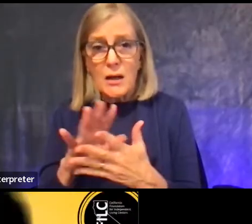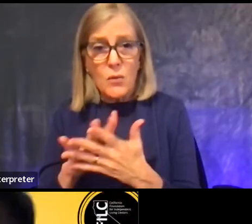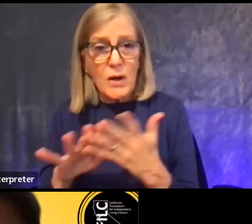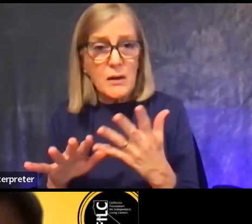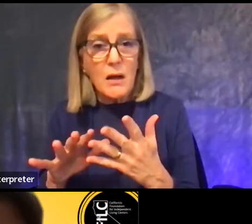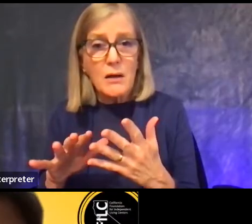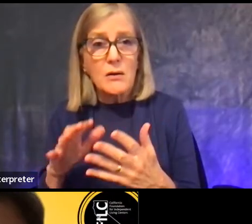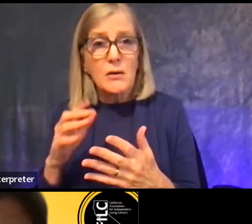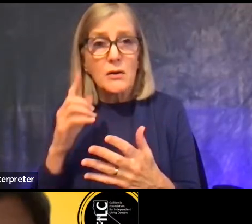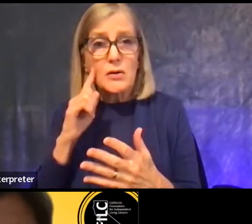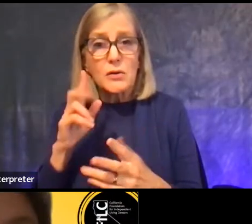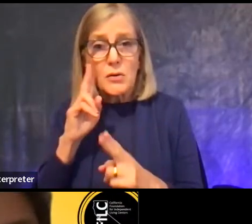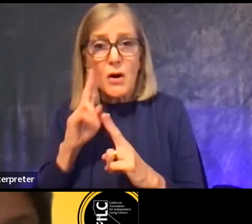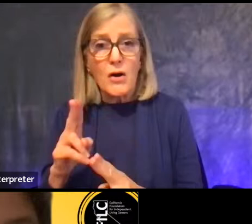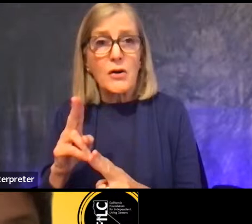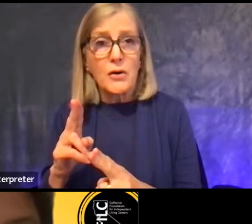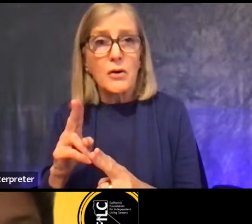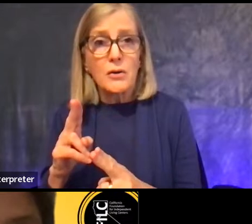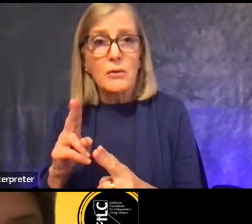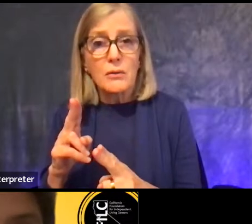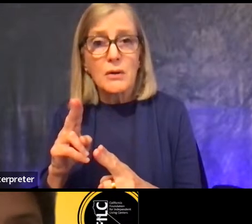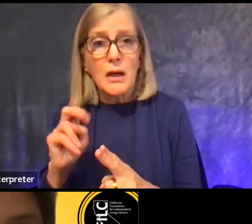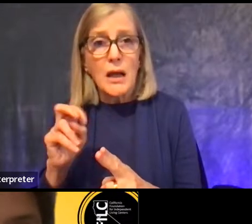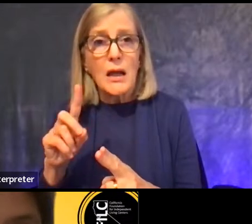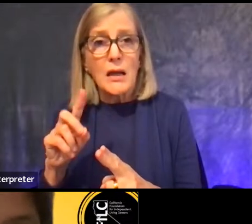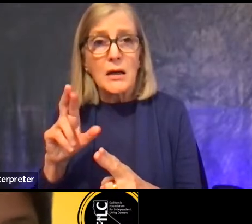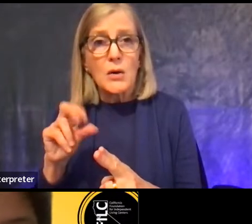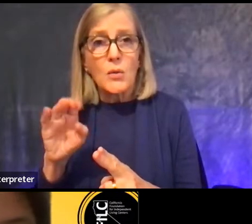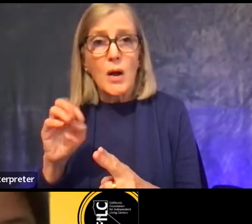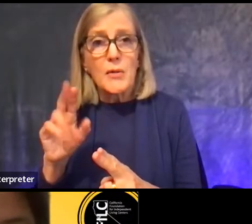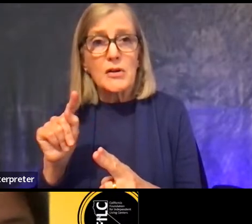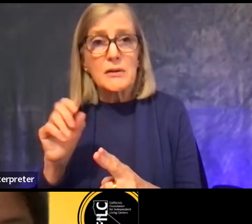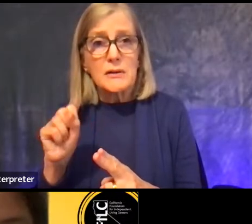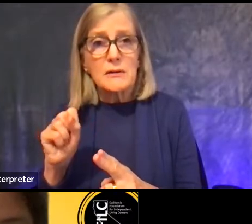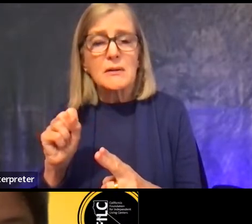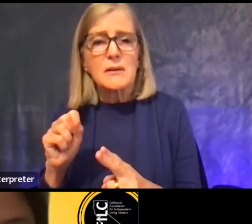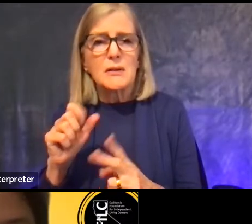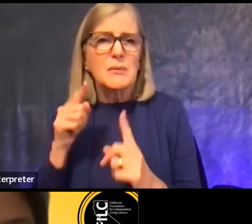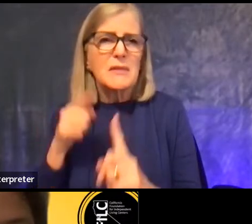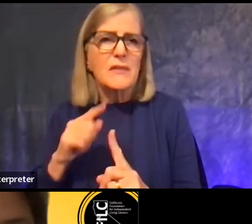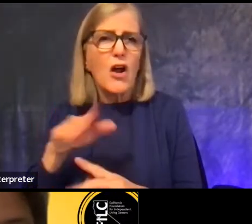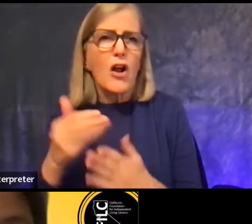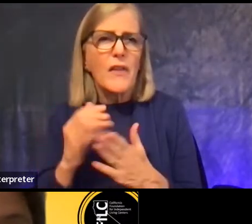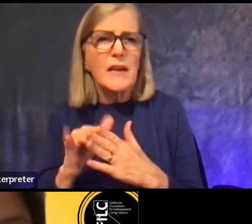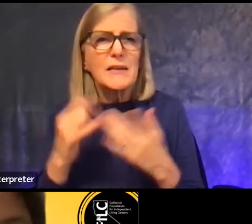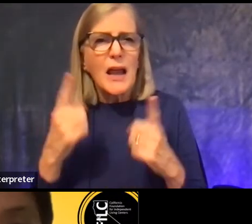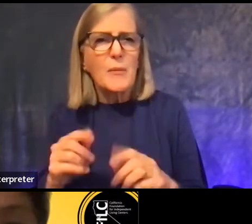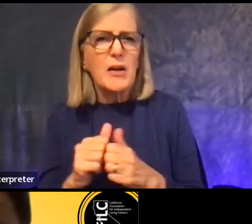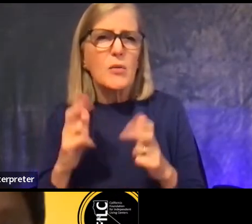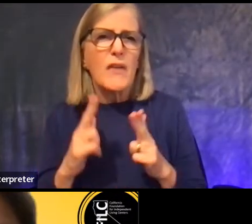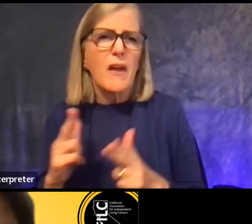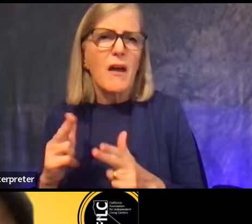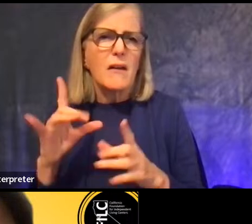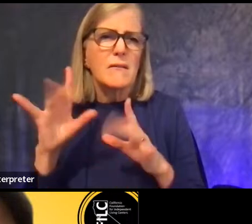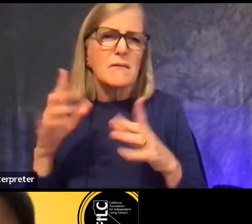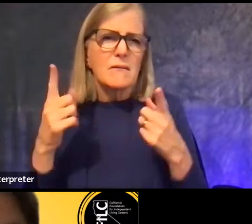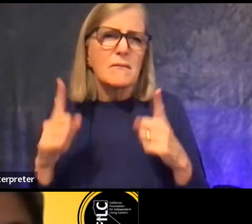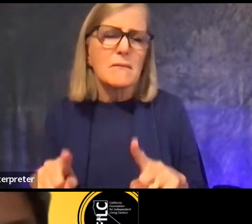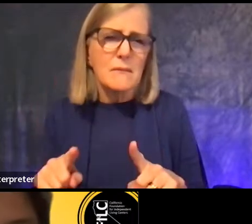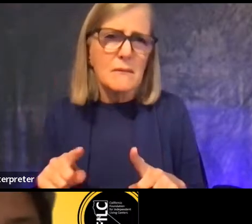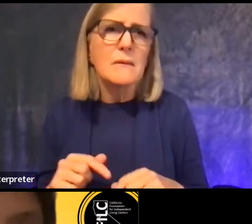honor of Ed Roberts, and especially after all that's going on with the gun violence,